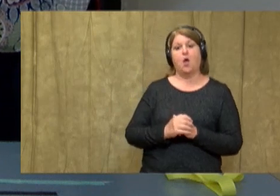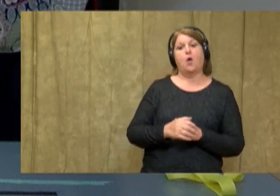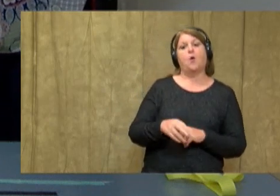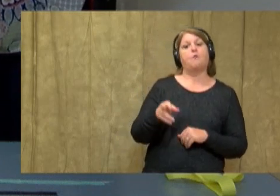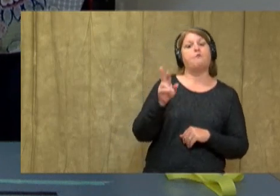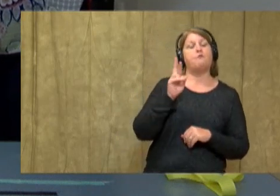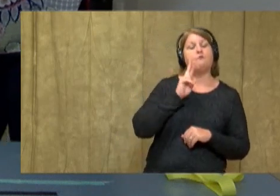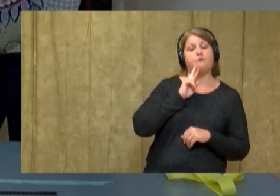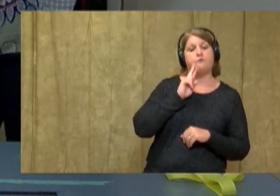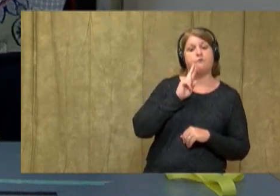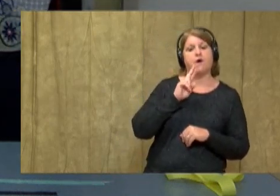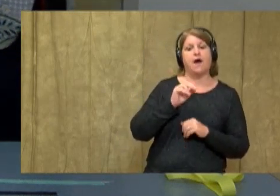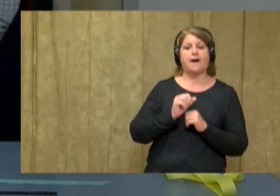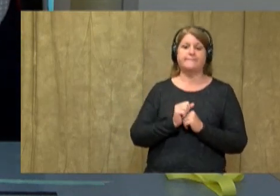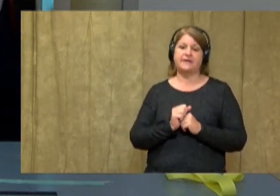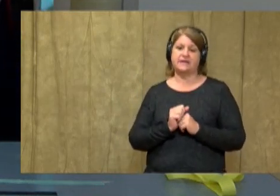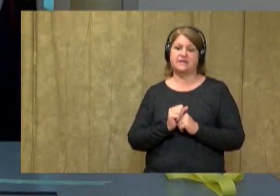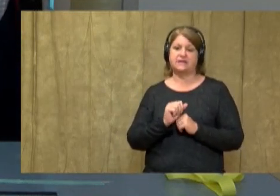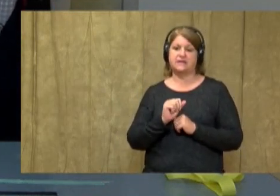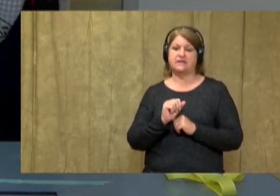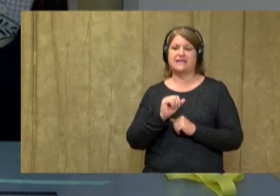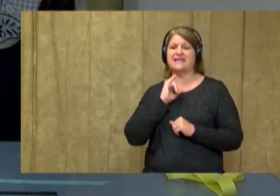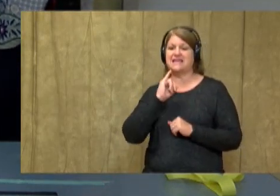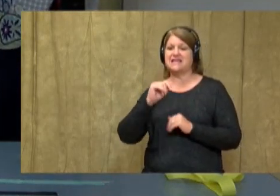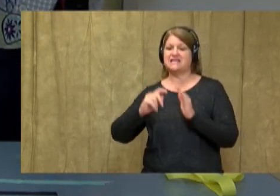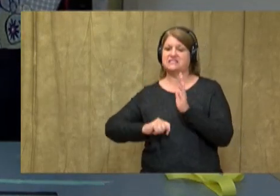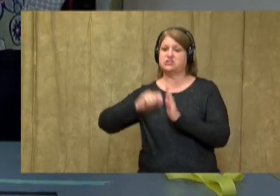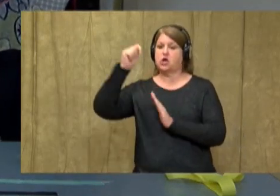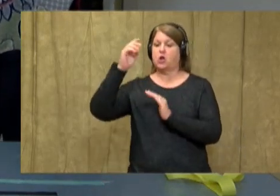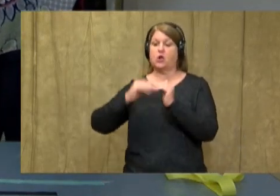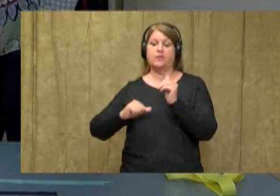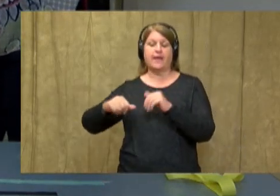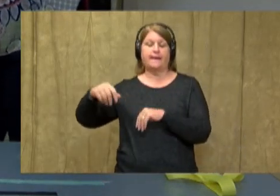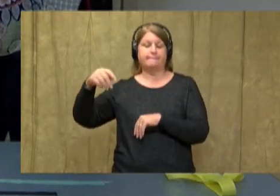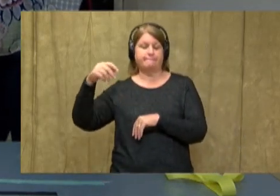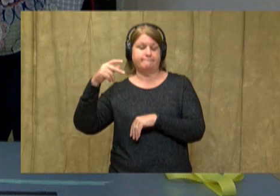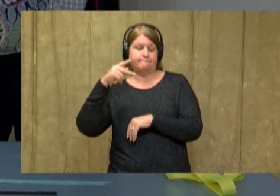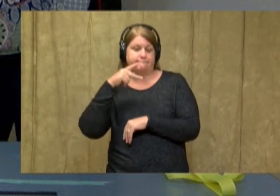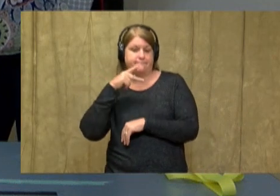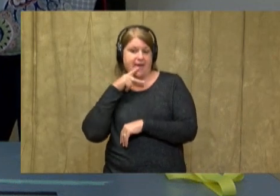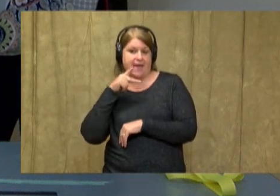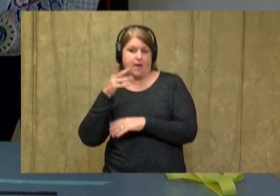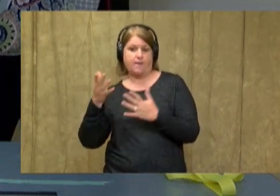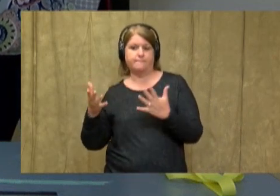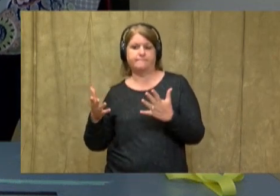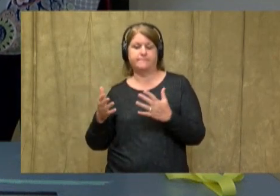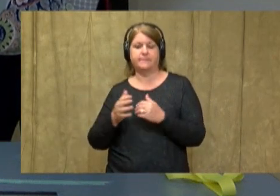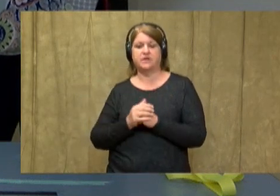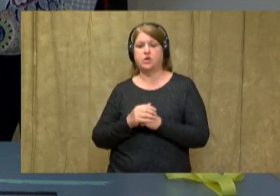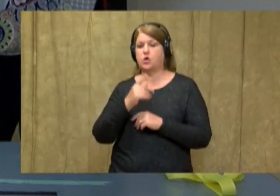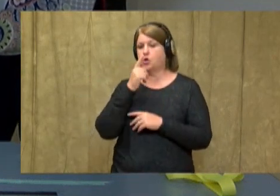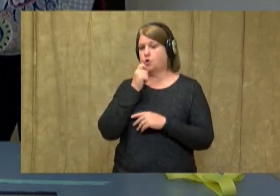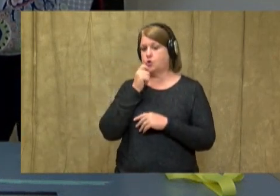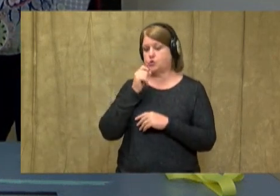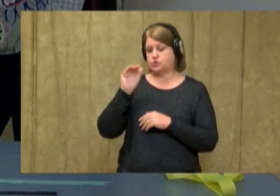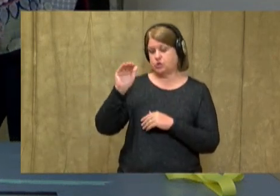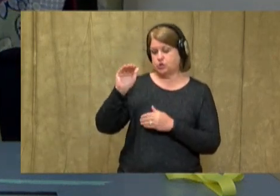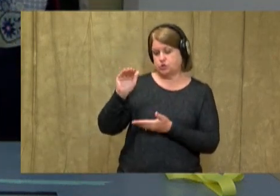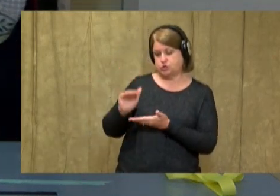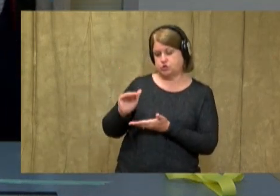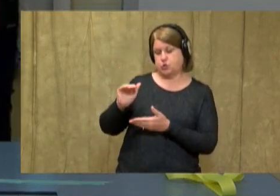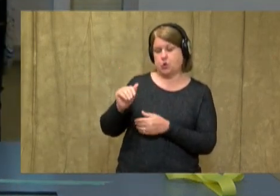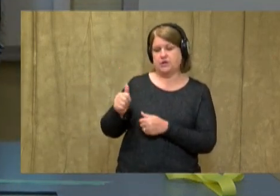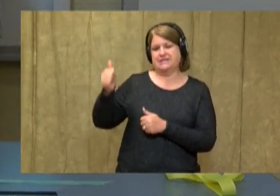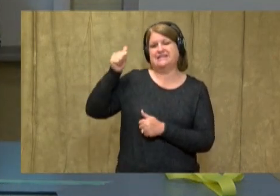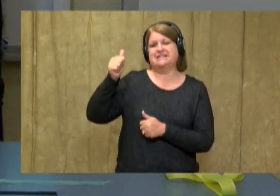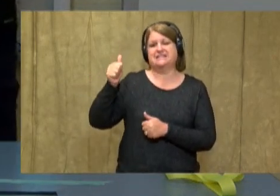Robin is taller than Pam. Who is the shortest?